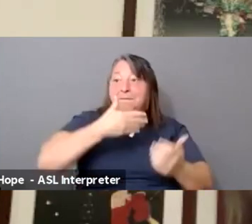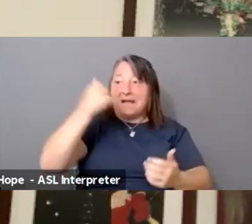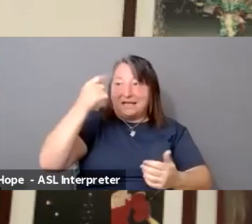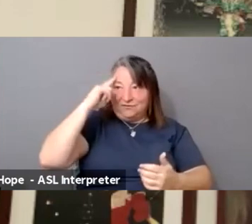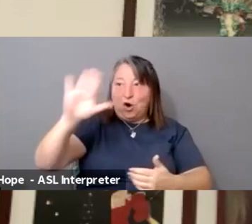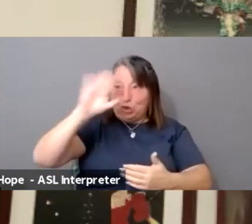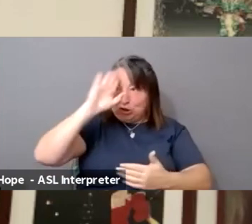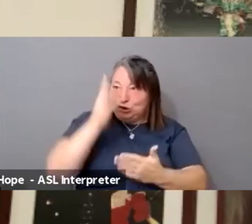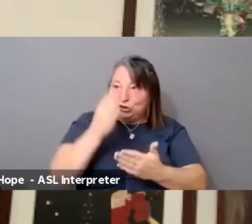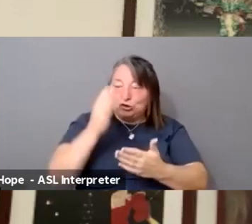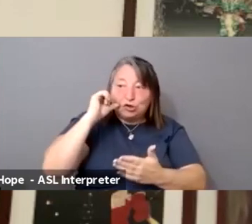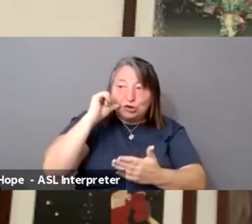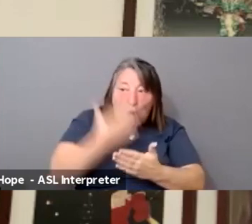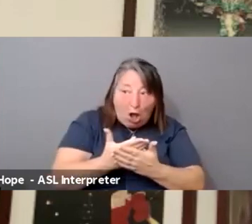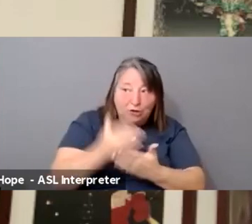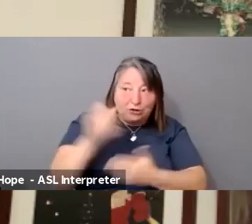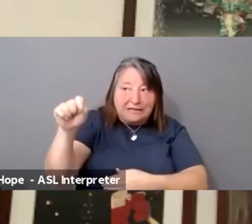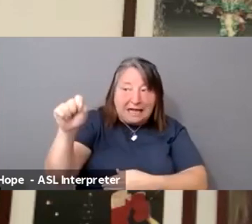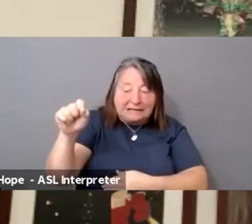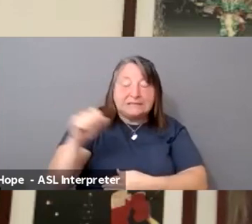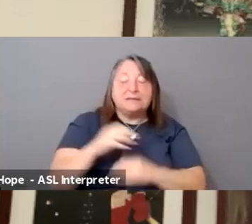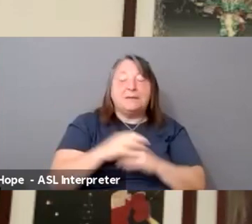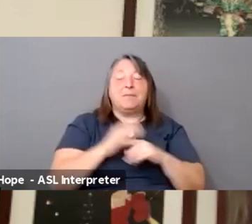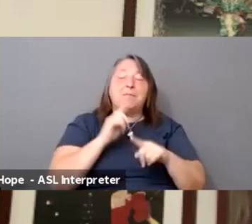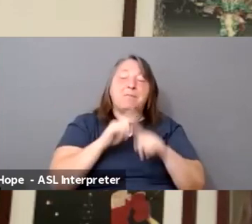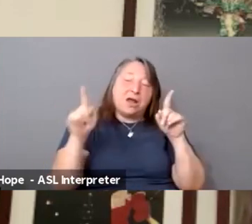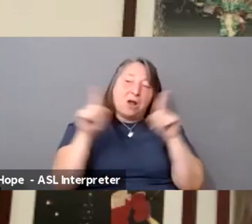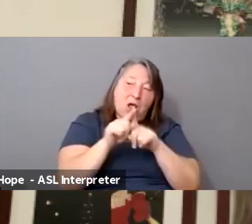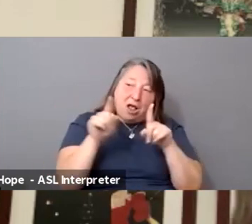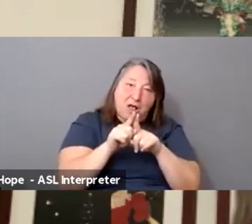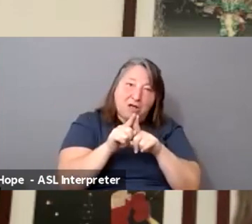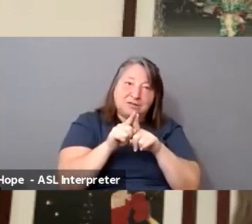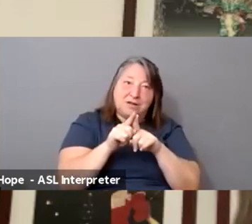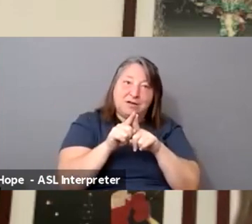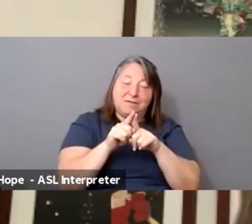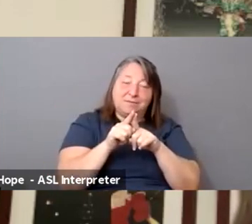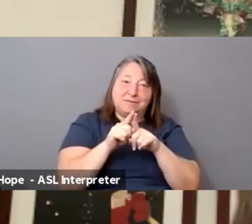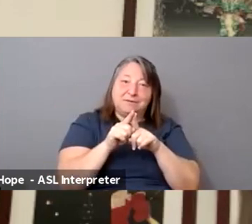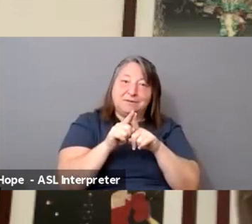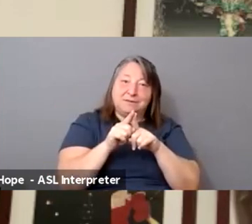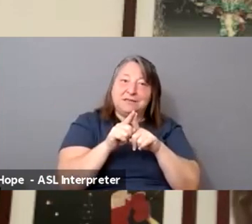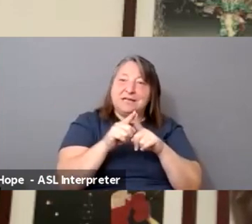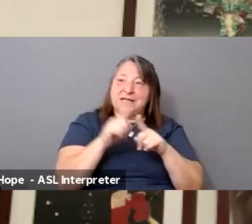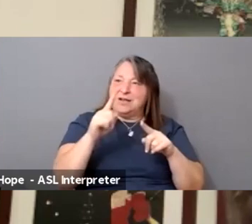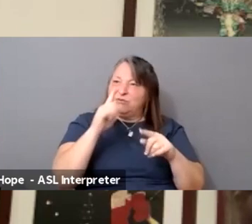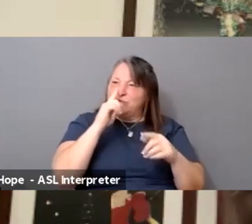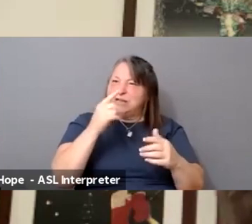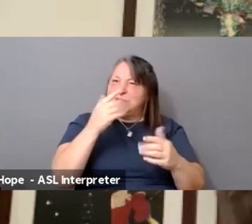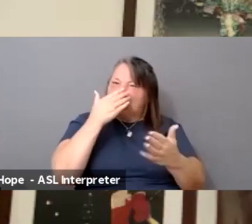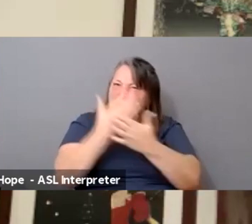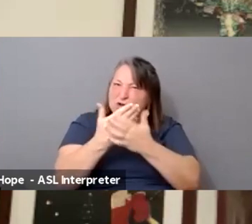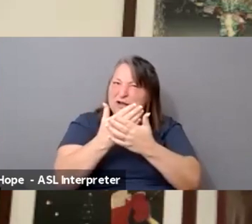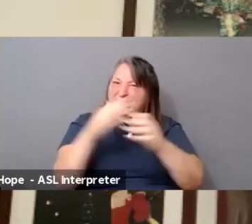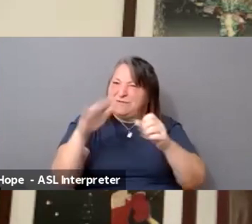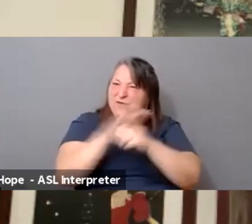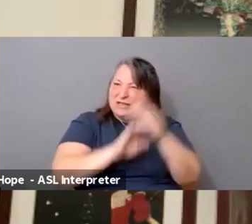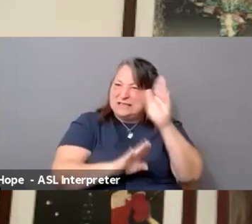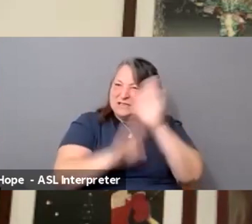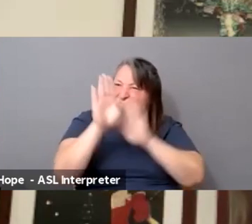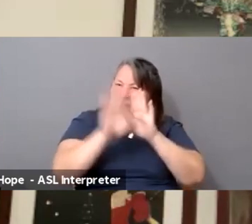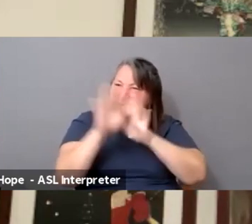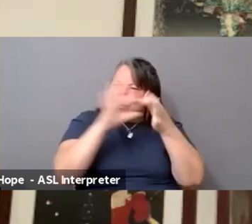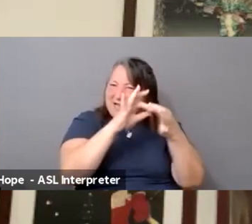daughter, but also being fully developed in terms of the relationship between Mulan and her mother, and